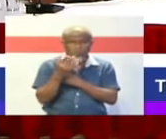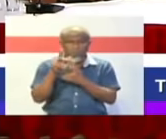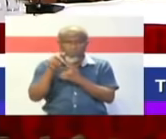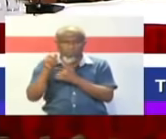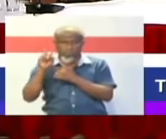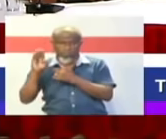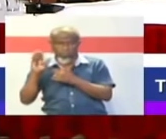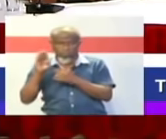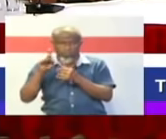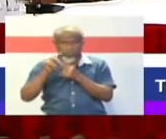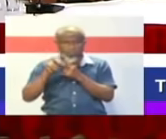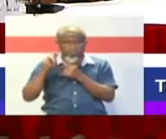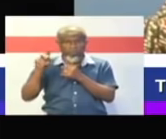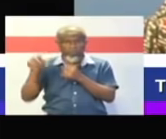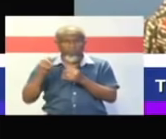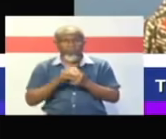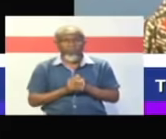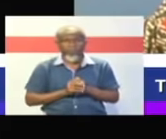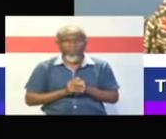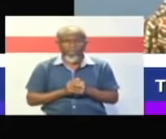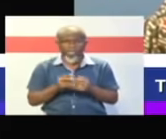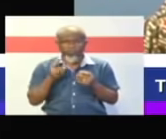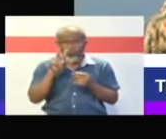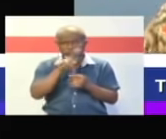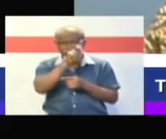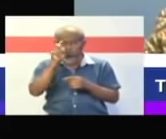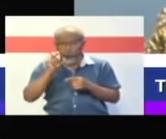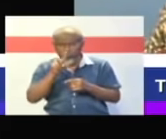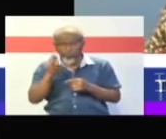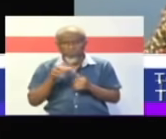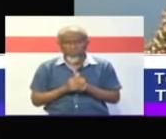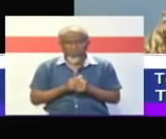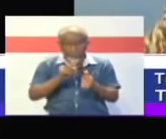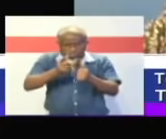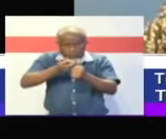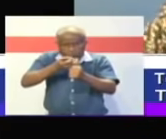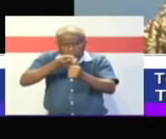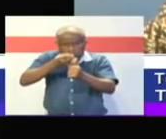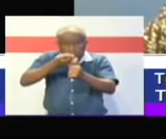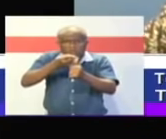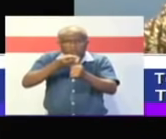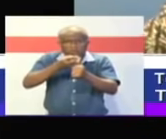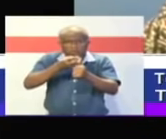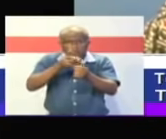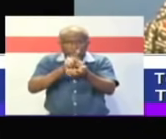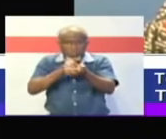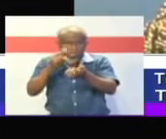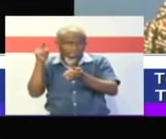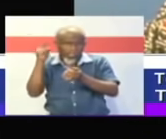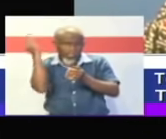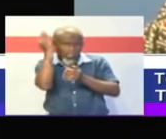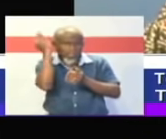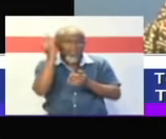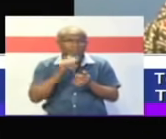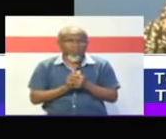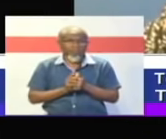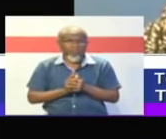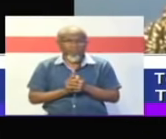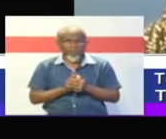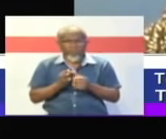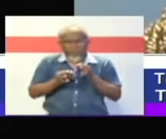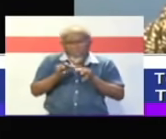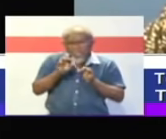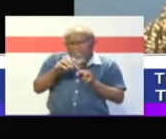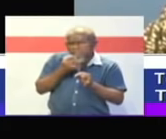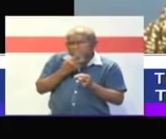Brown Campbell from TTT News. I have two questions. My first question is for Dr. Hines. If he